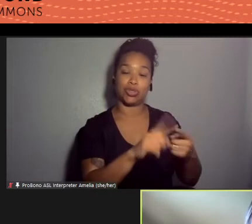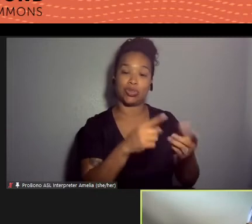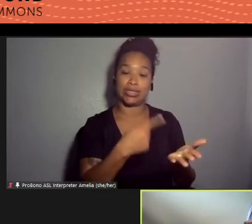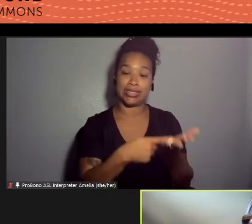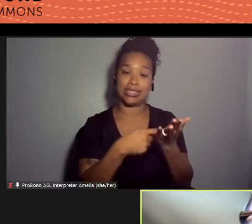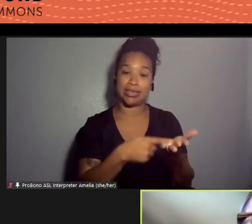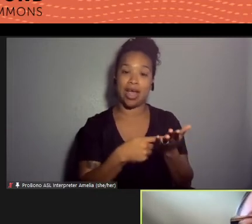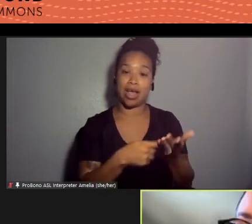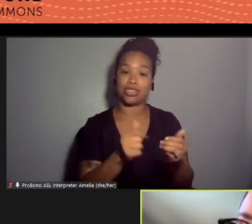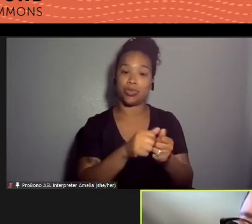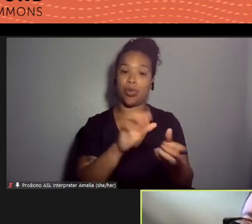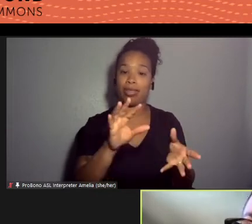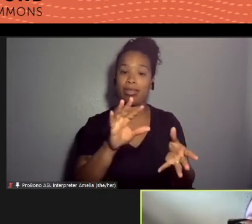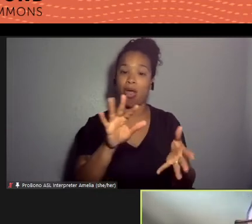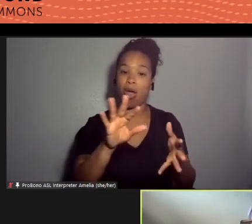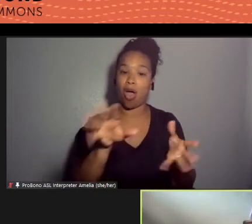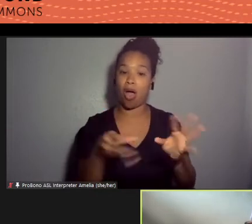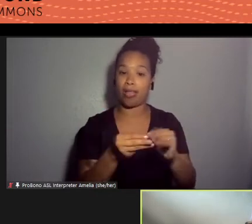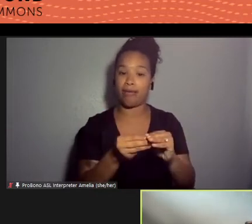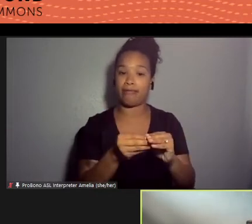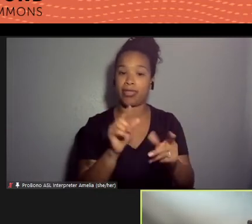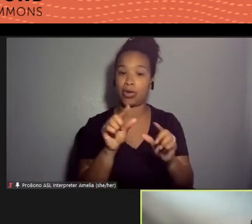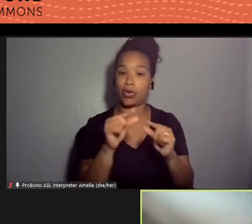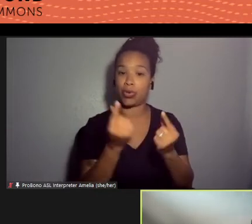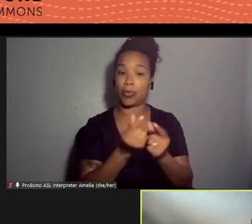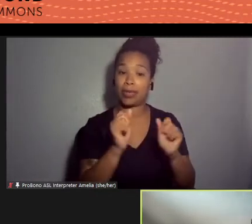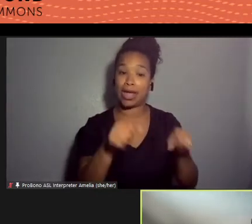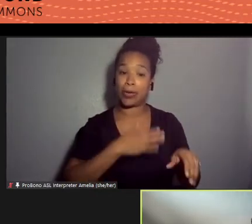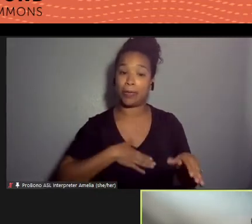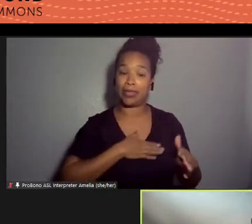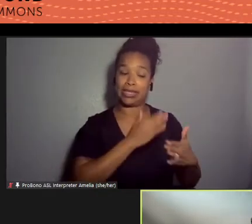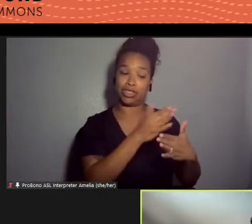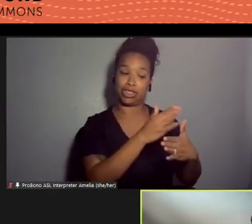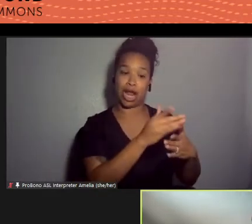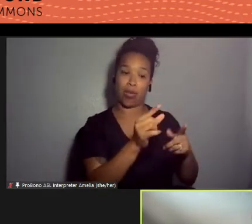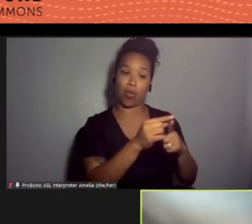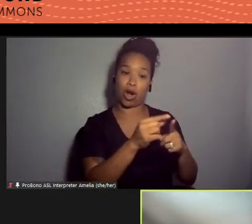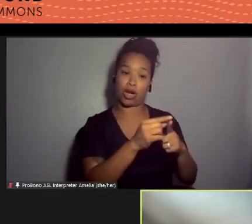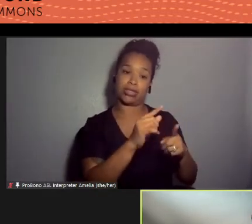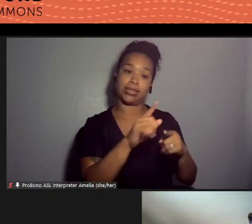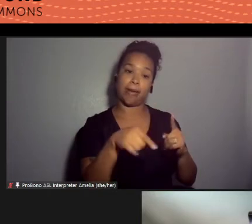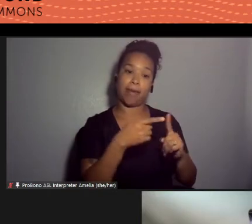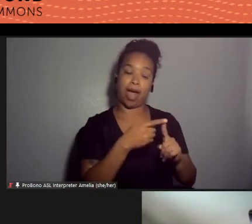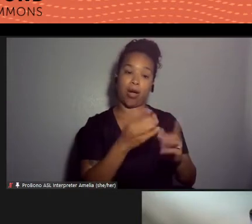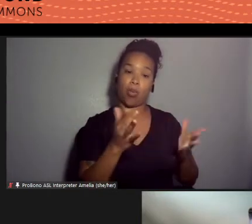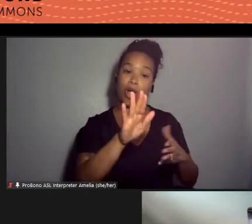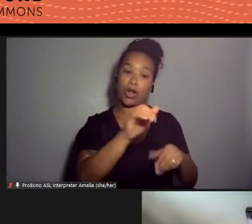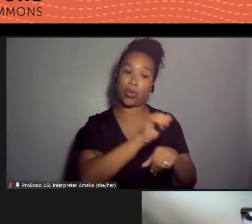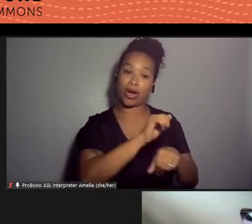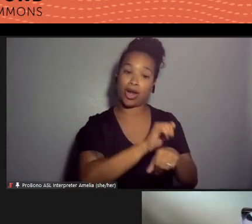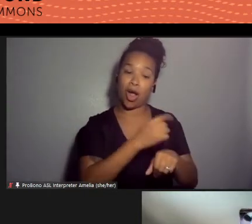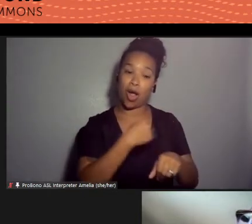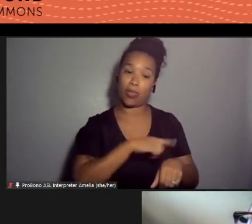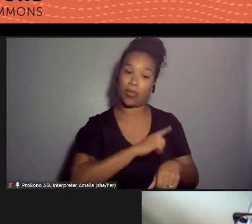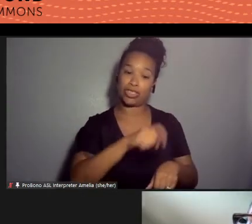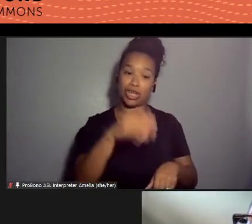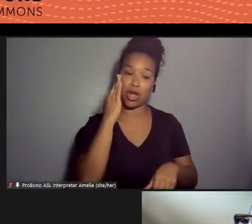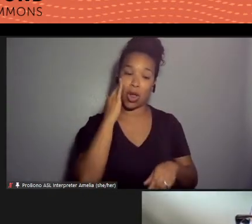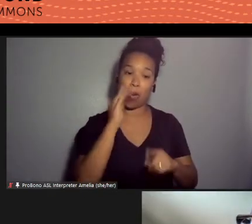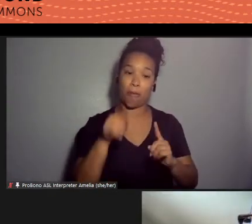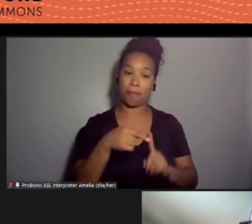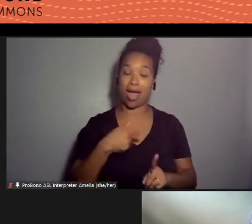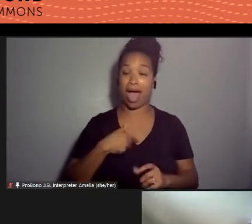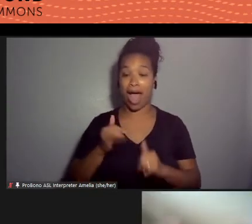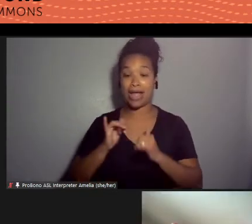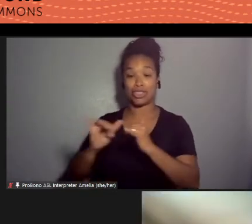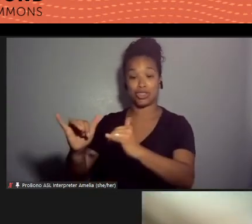group, can you please share a few words about something you're working on that we should know about? Sure. I too am writing a book. What